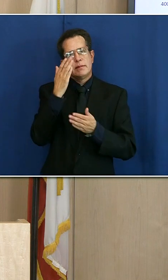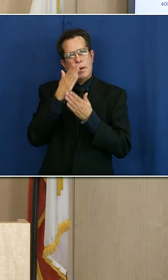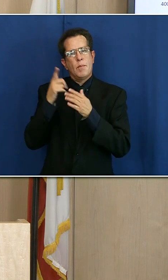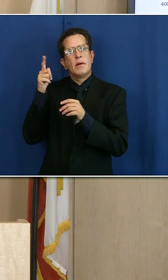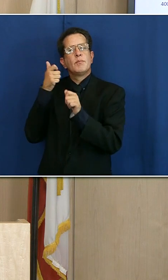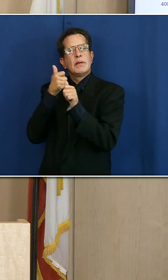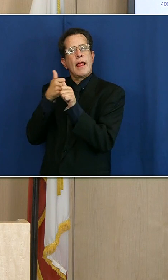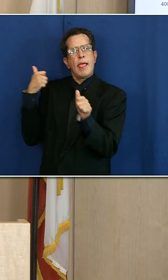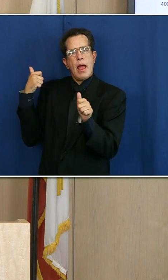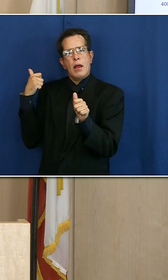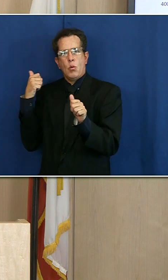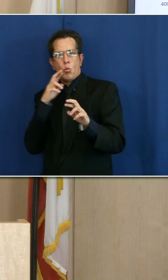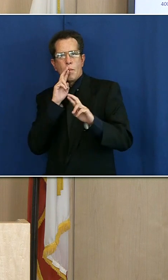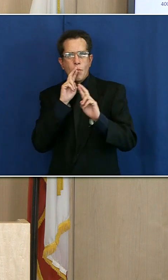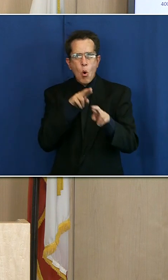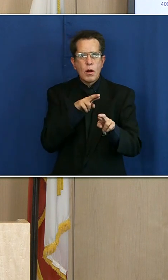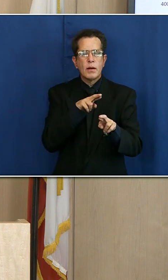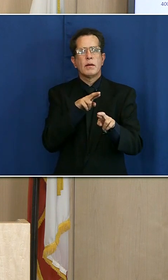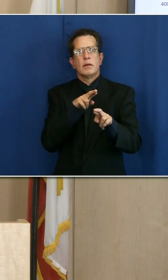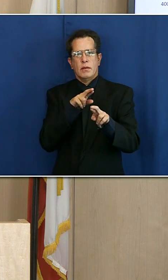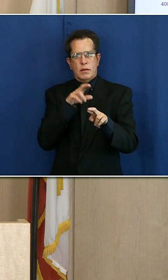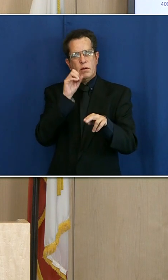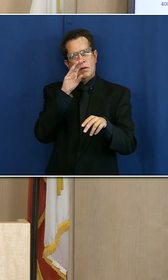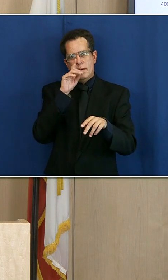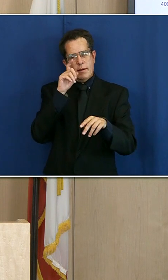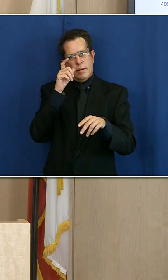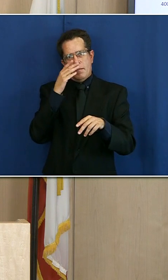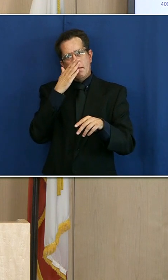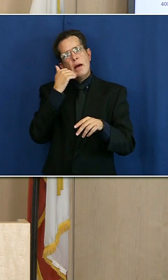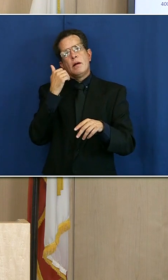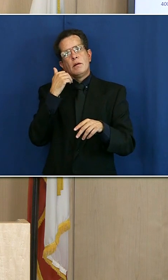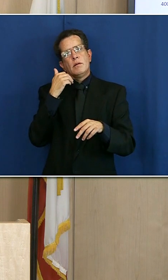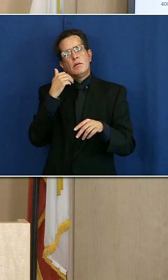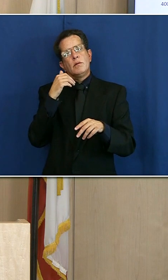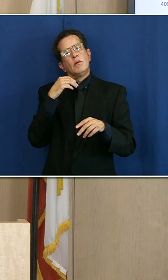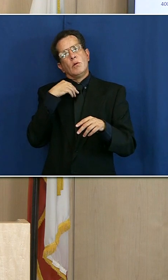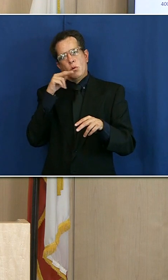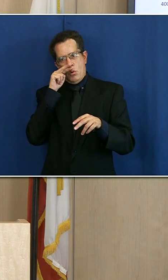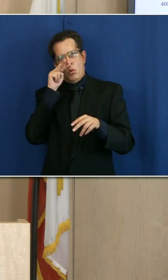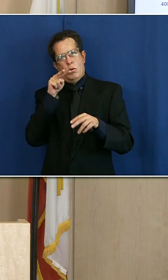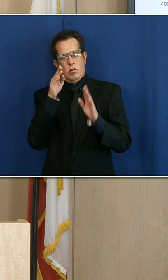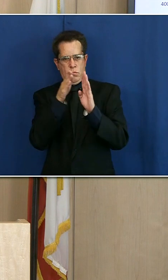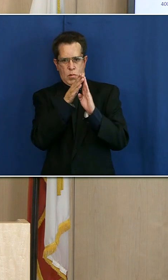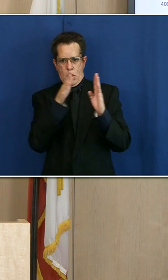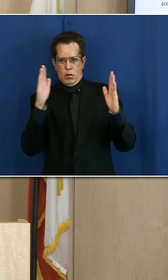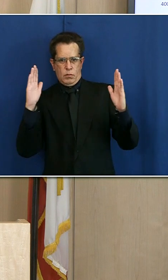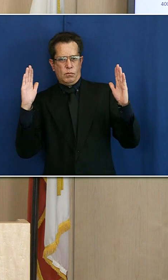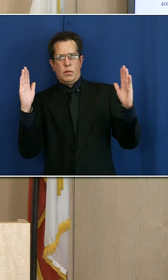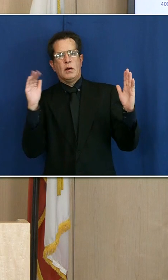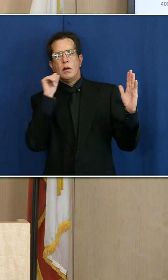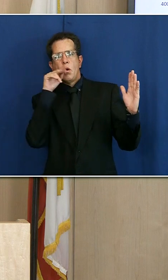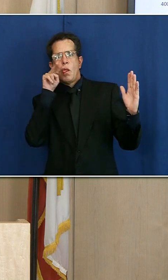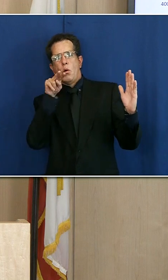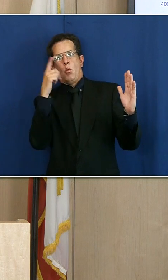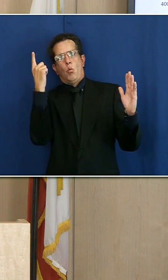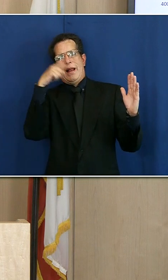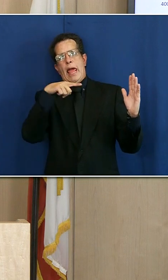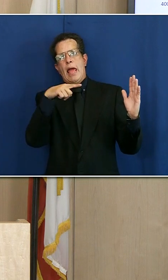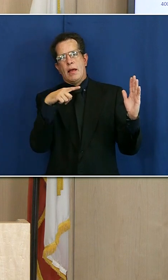and number of people being seen. So I would be careful to be too specific day by